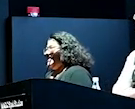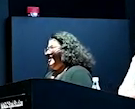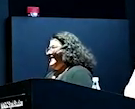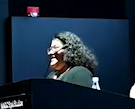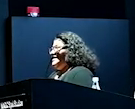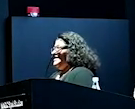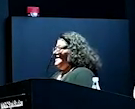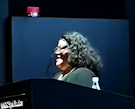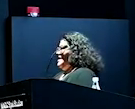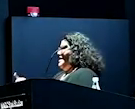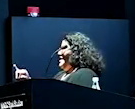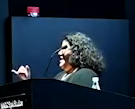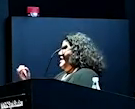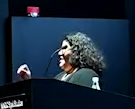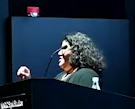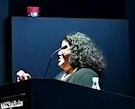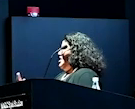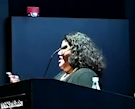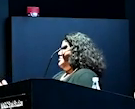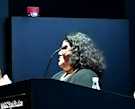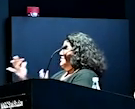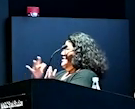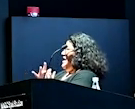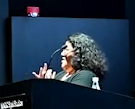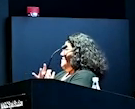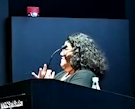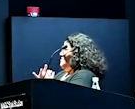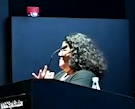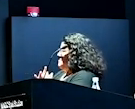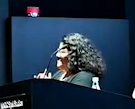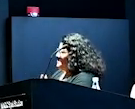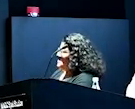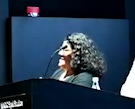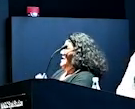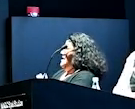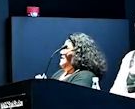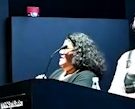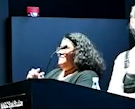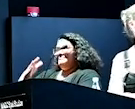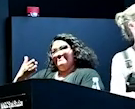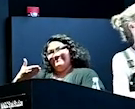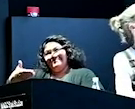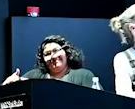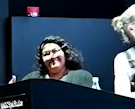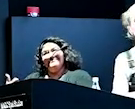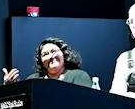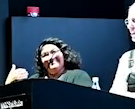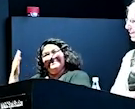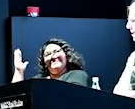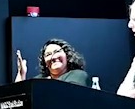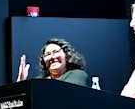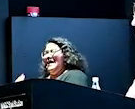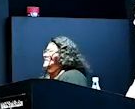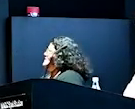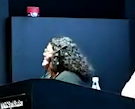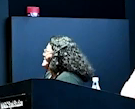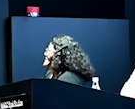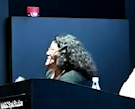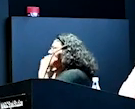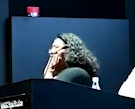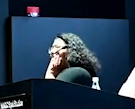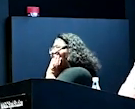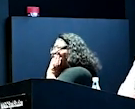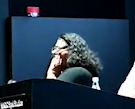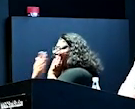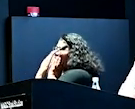When Josh first reached out to me to come up and speak, I was thinking, gosh, I